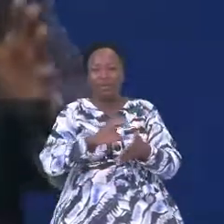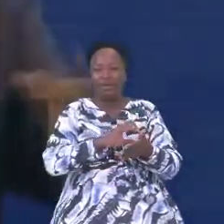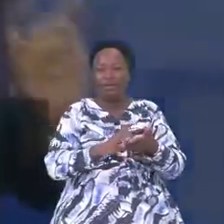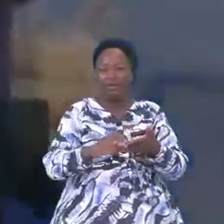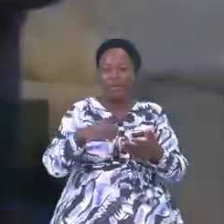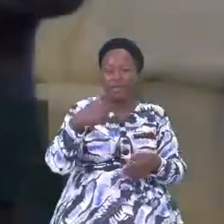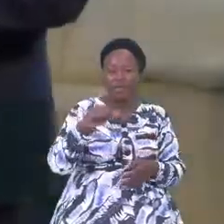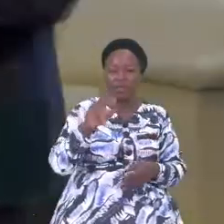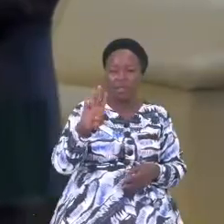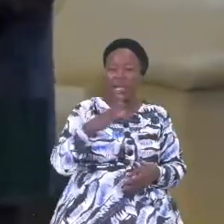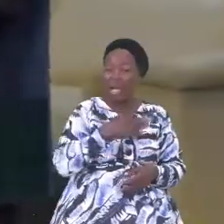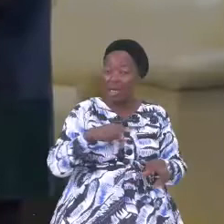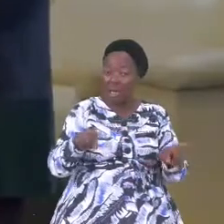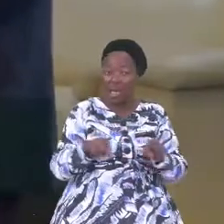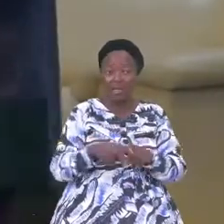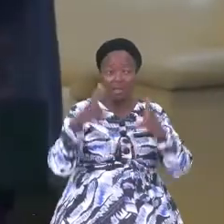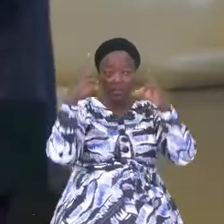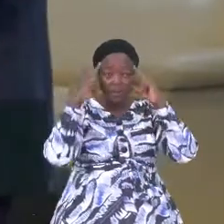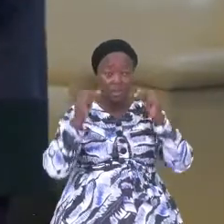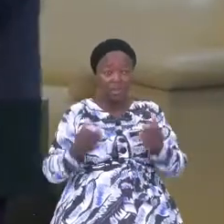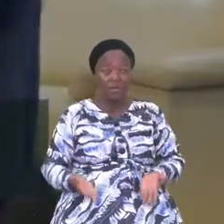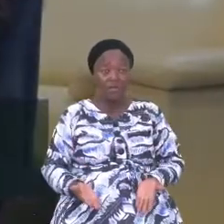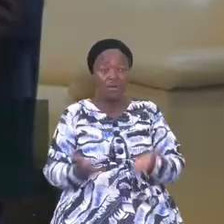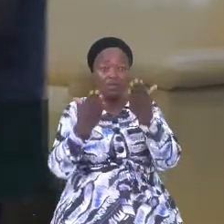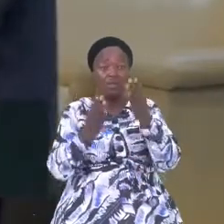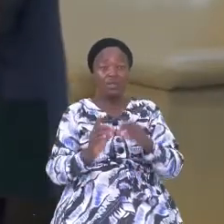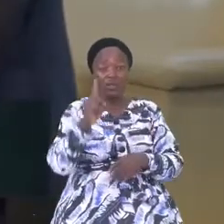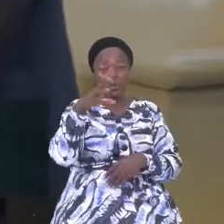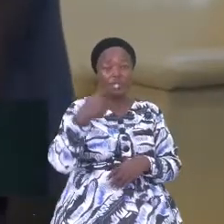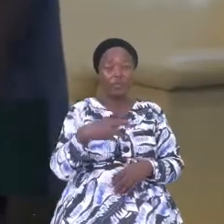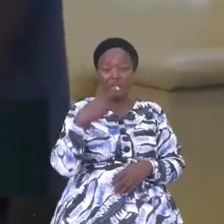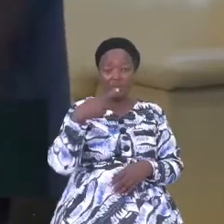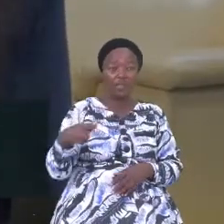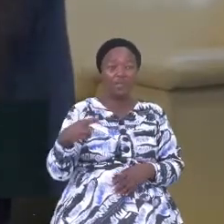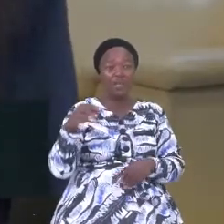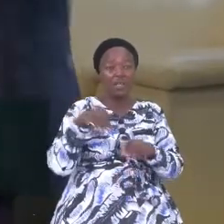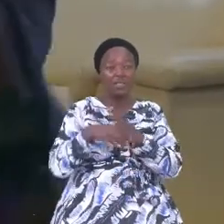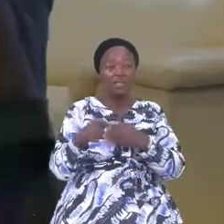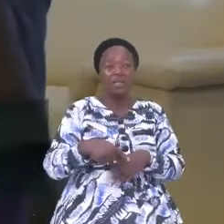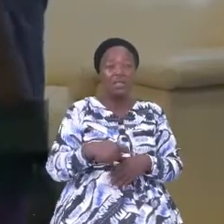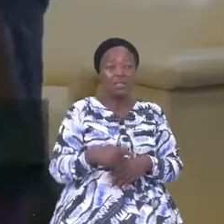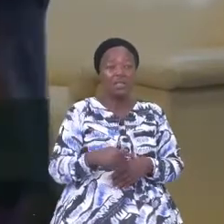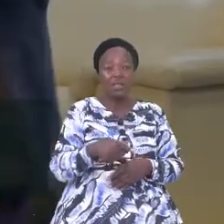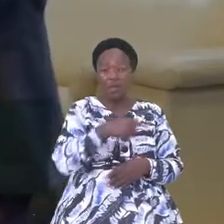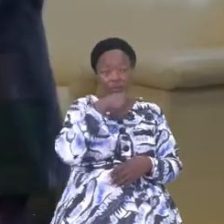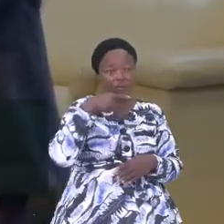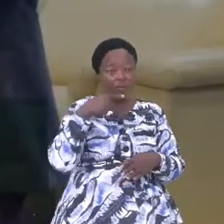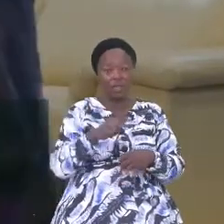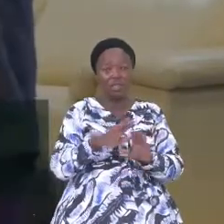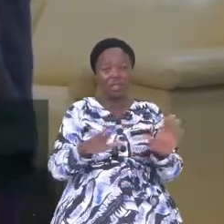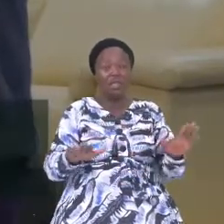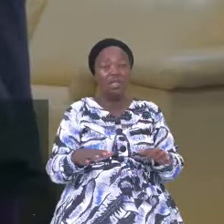as Moses lifted up the serpent in the wilderness,